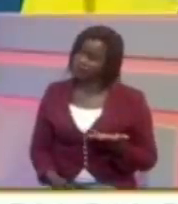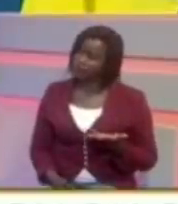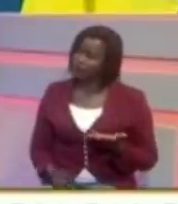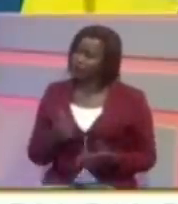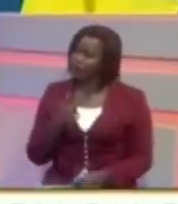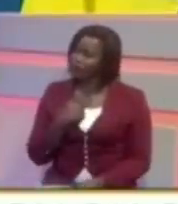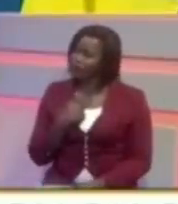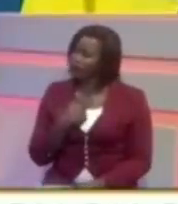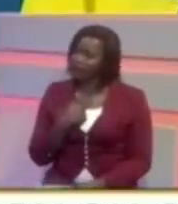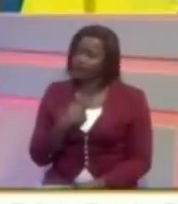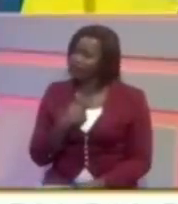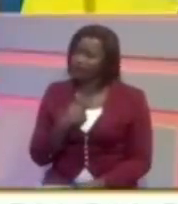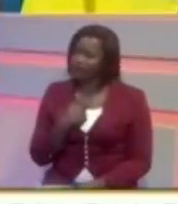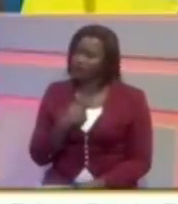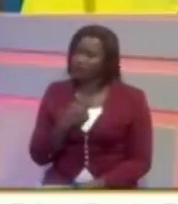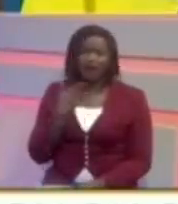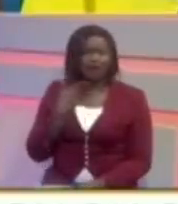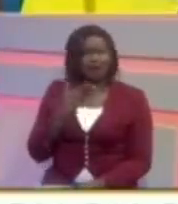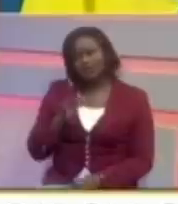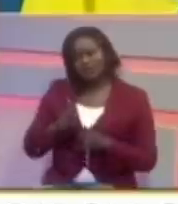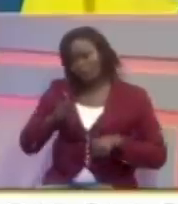like selfish people.